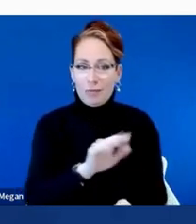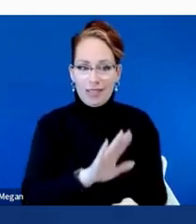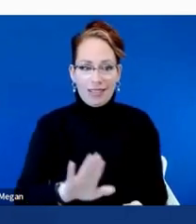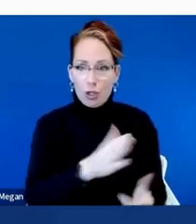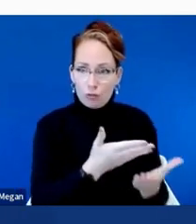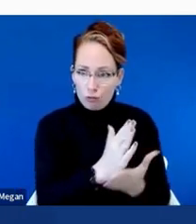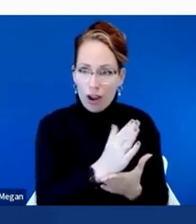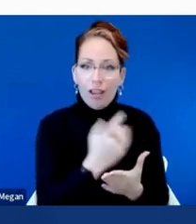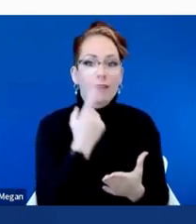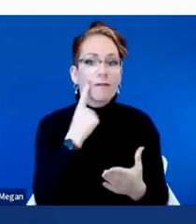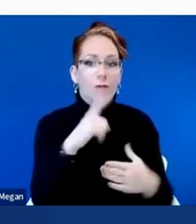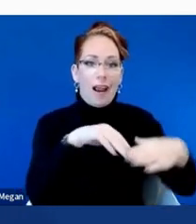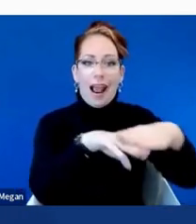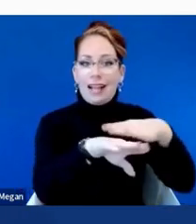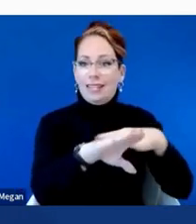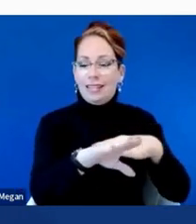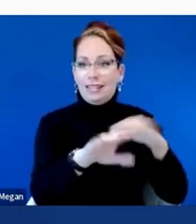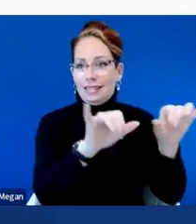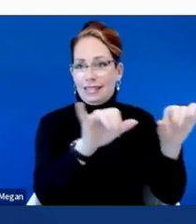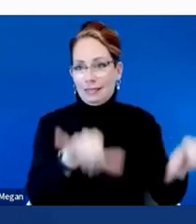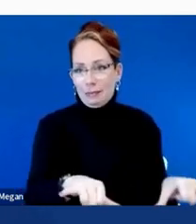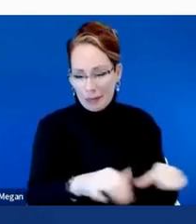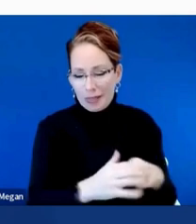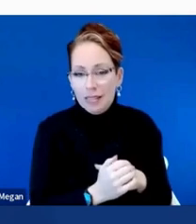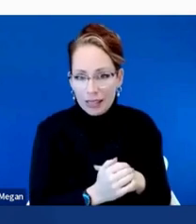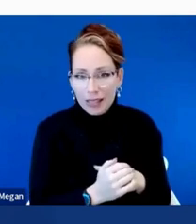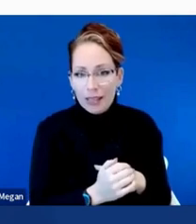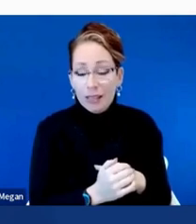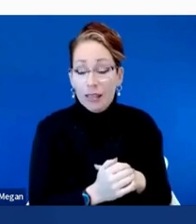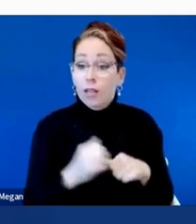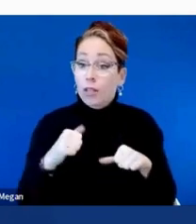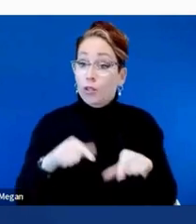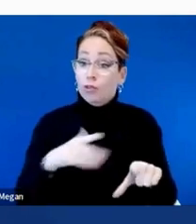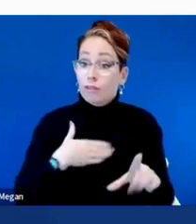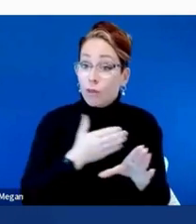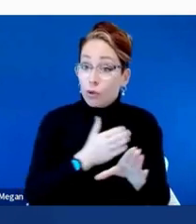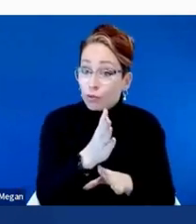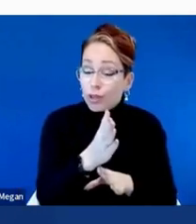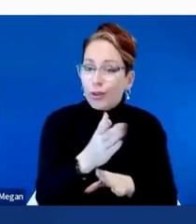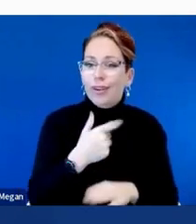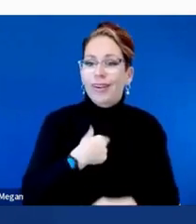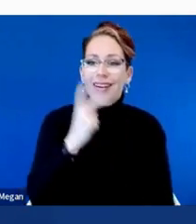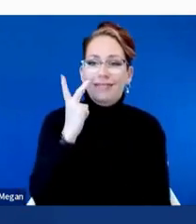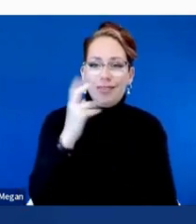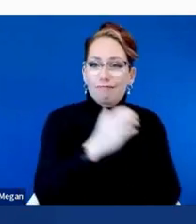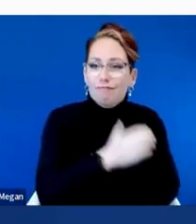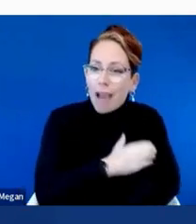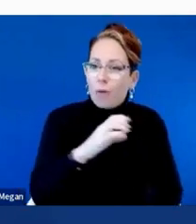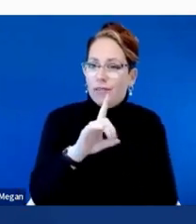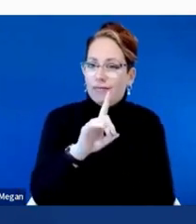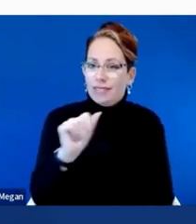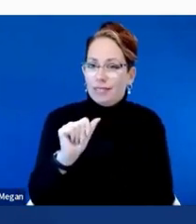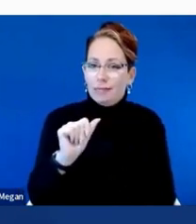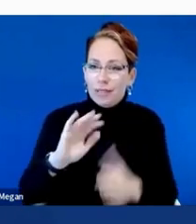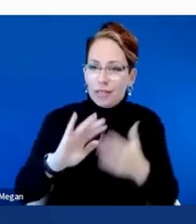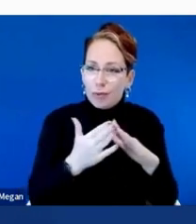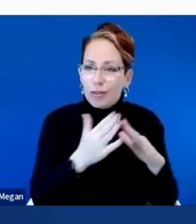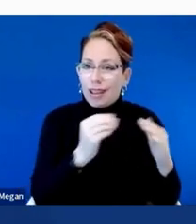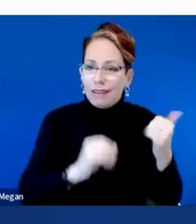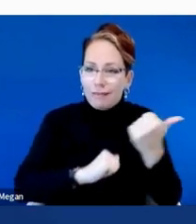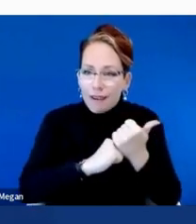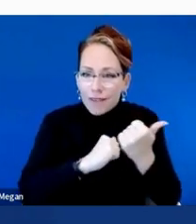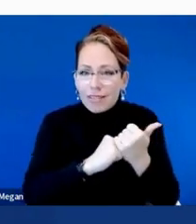services across their lifespan. Throughout this career, I witnessed the power of the disability community and